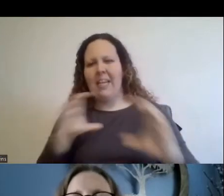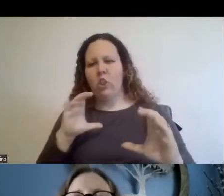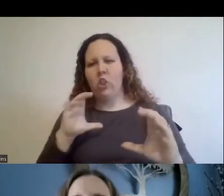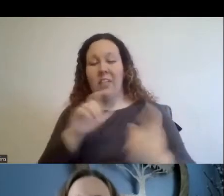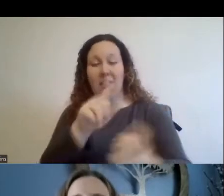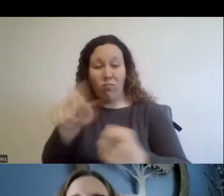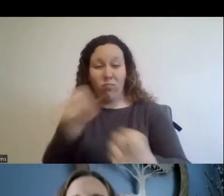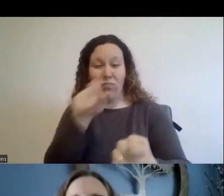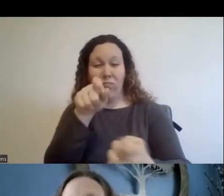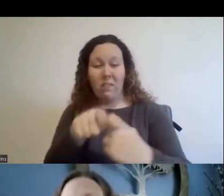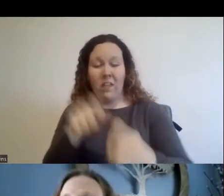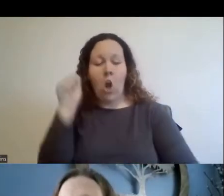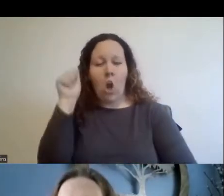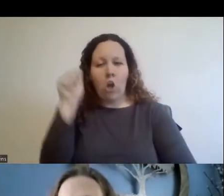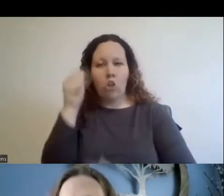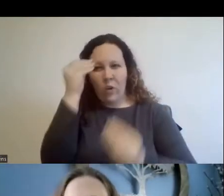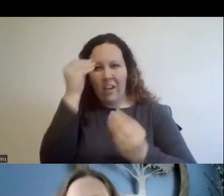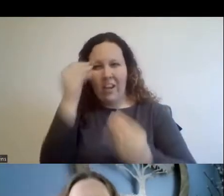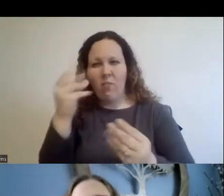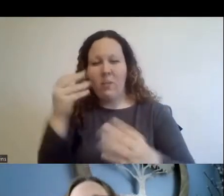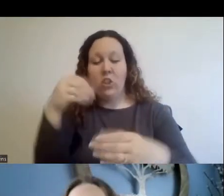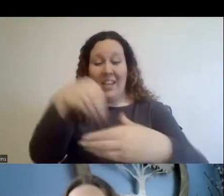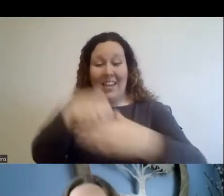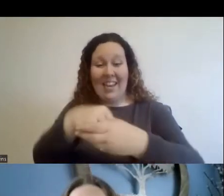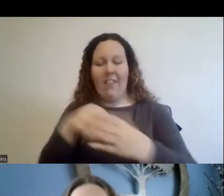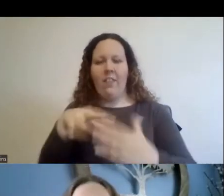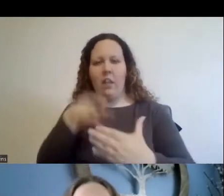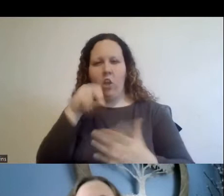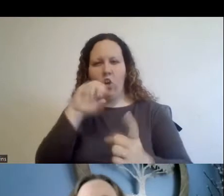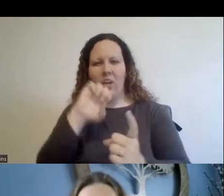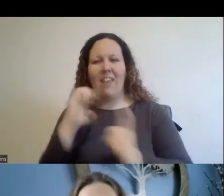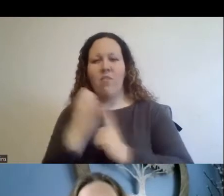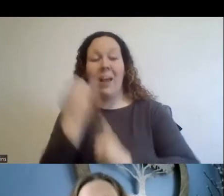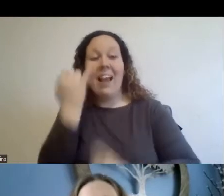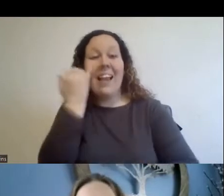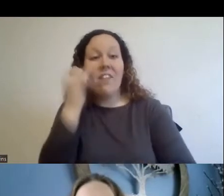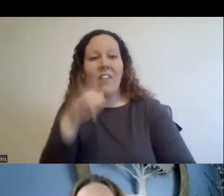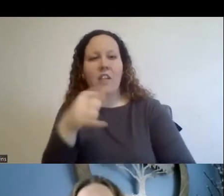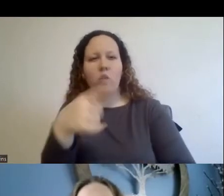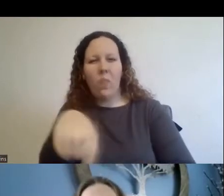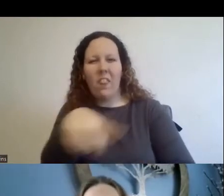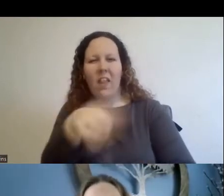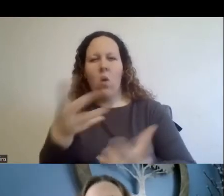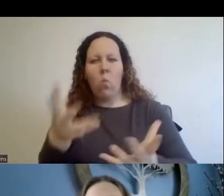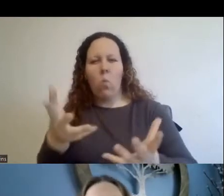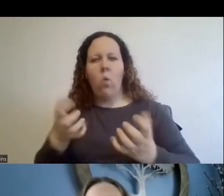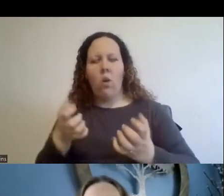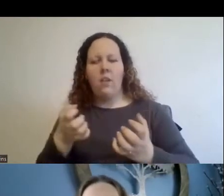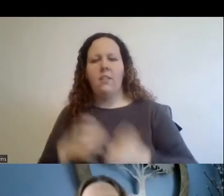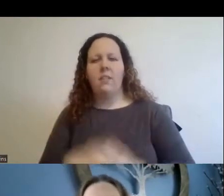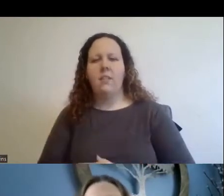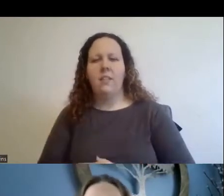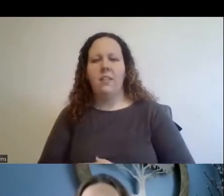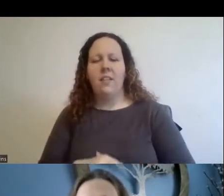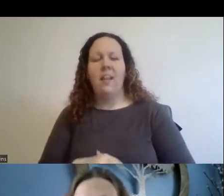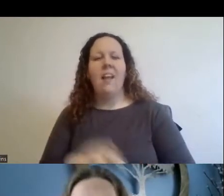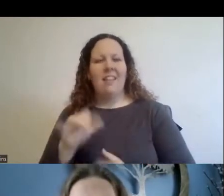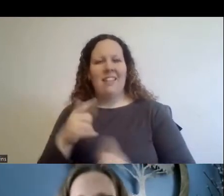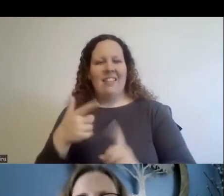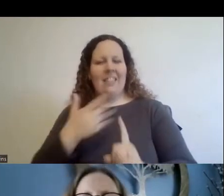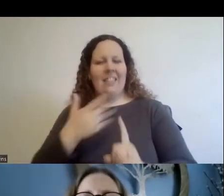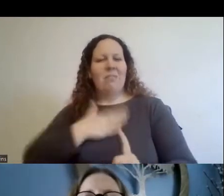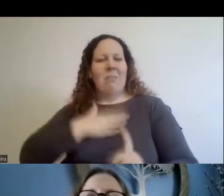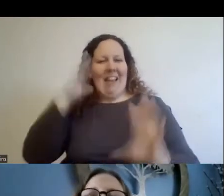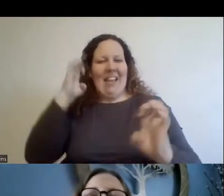specifically auditory information in their learning environments, if that's what they want. And then, like I said, it's from an educational audiologist point of